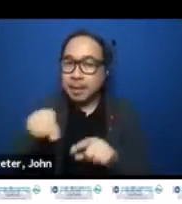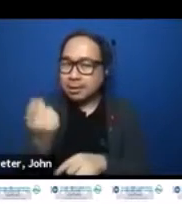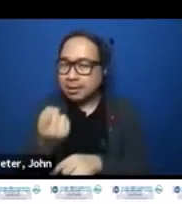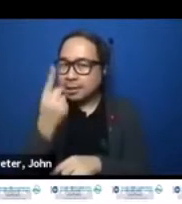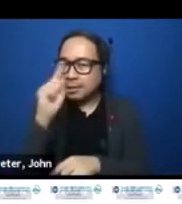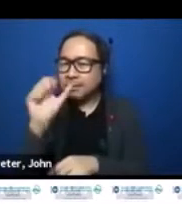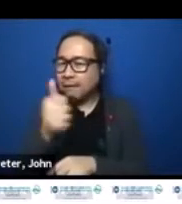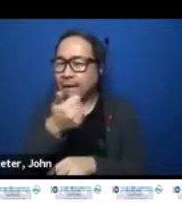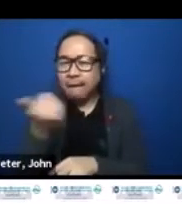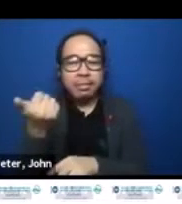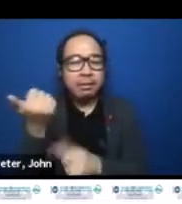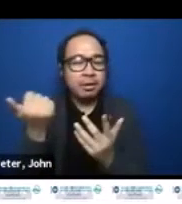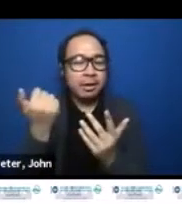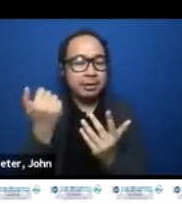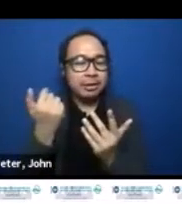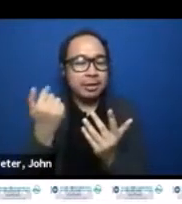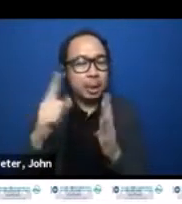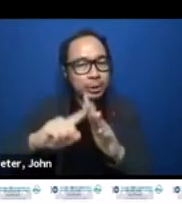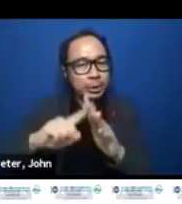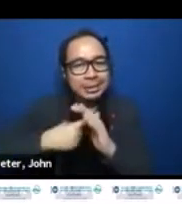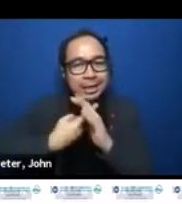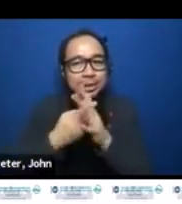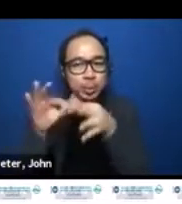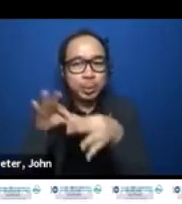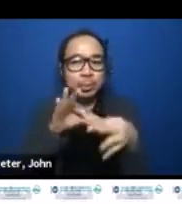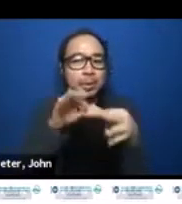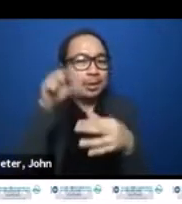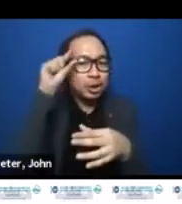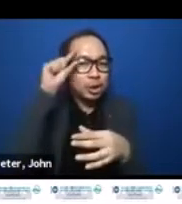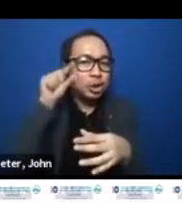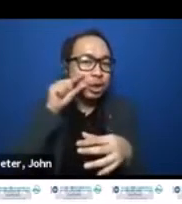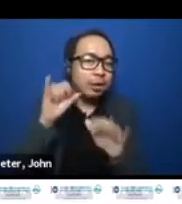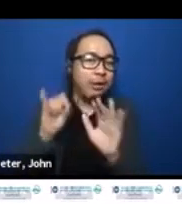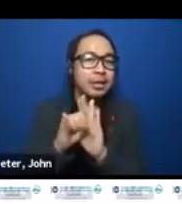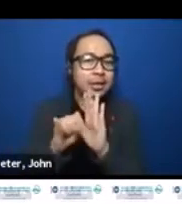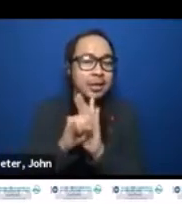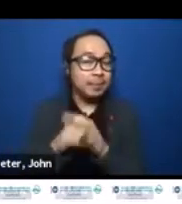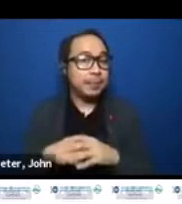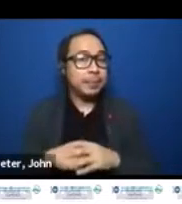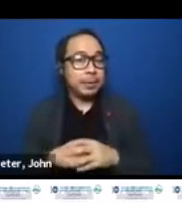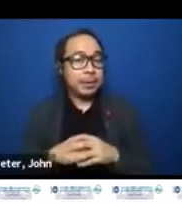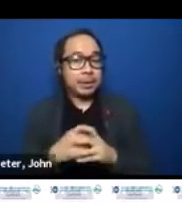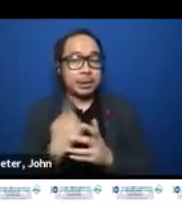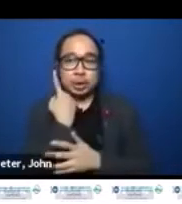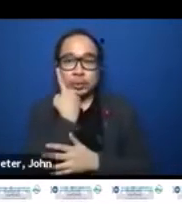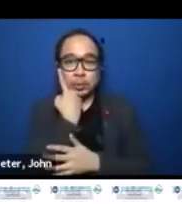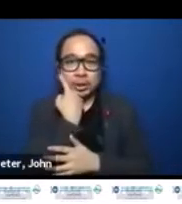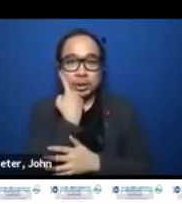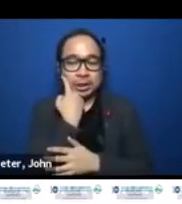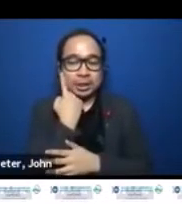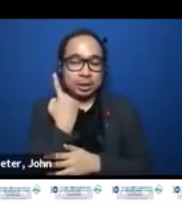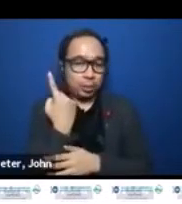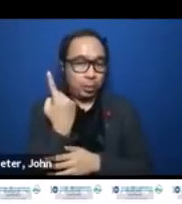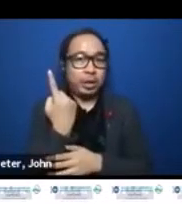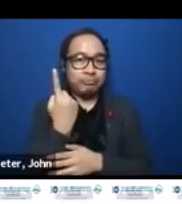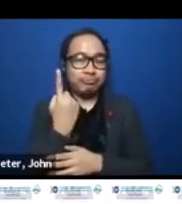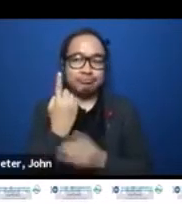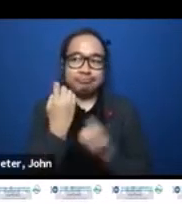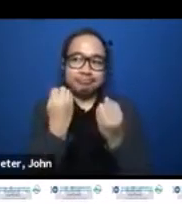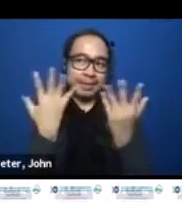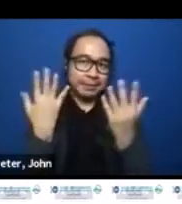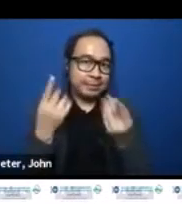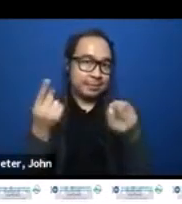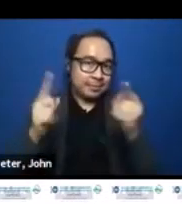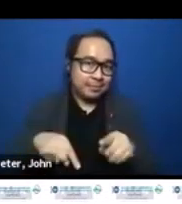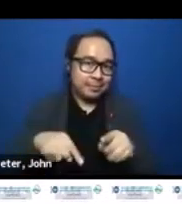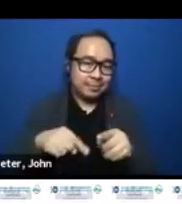that are coupled with the gender identity. So recently, one of the many, many cases against Dalit women, a rape case